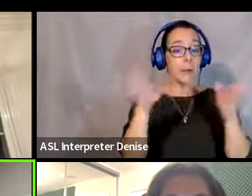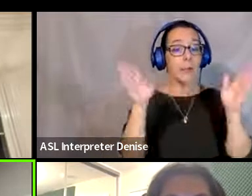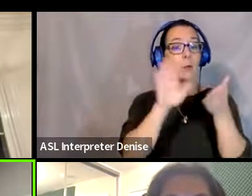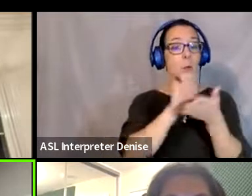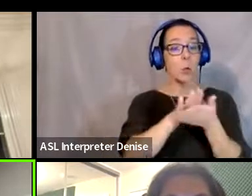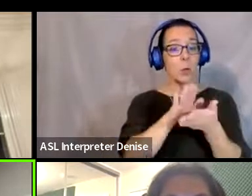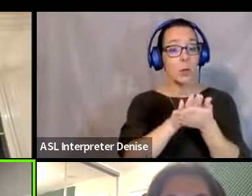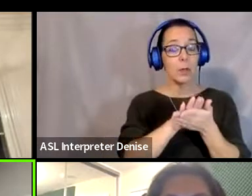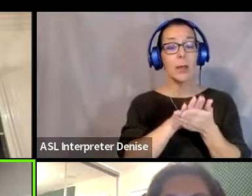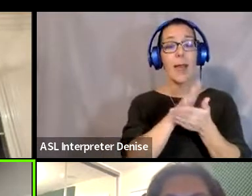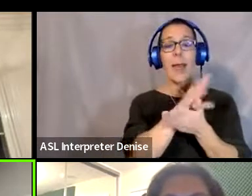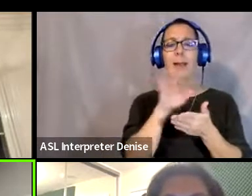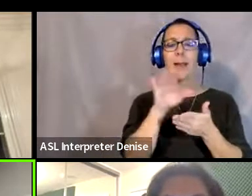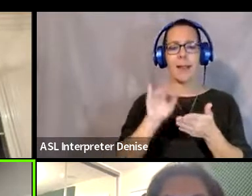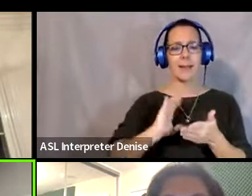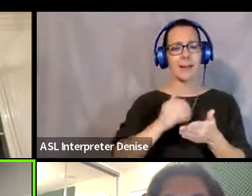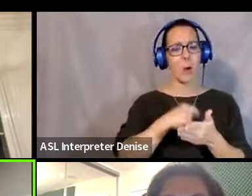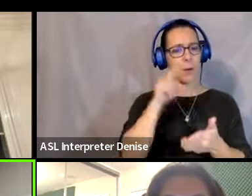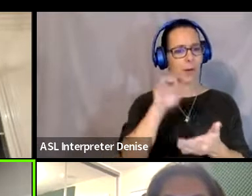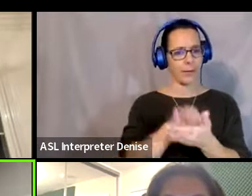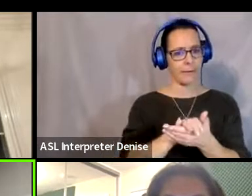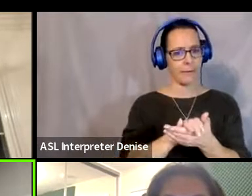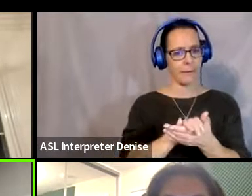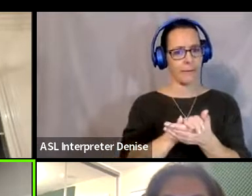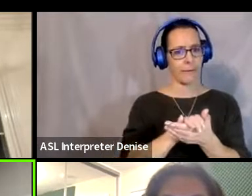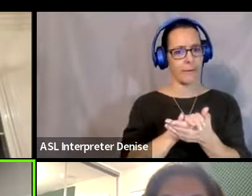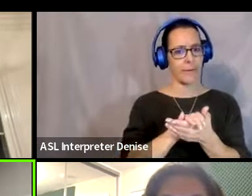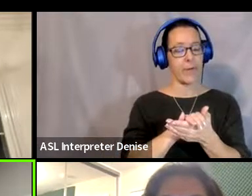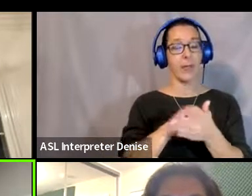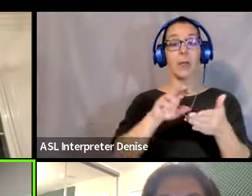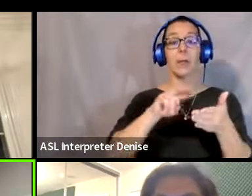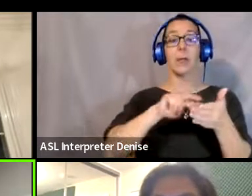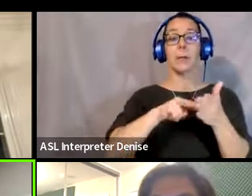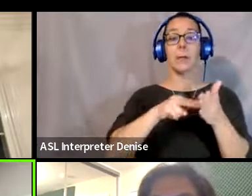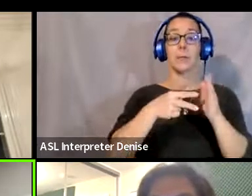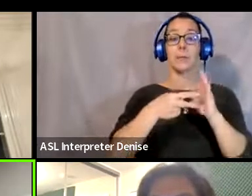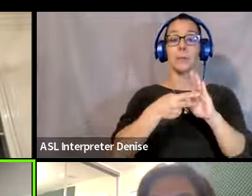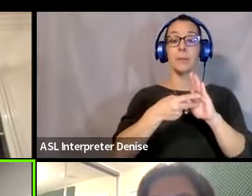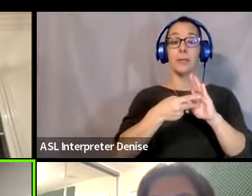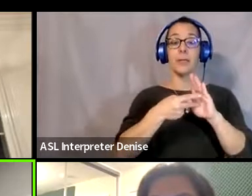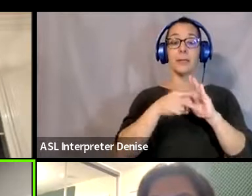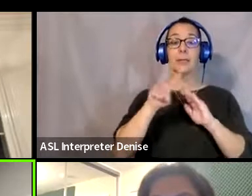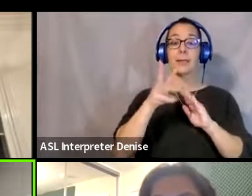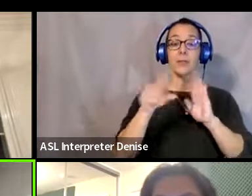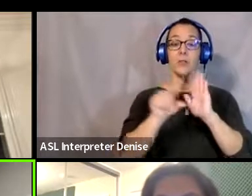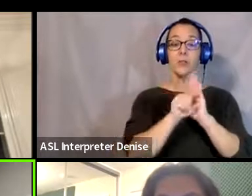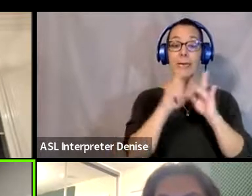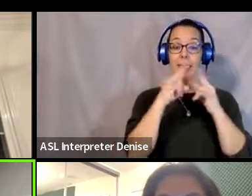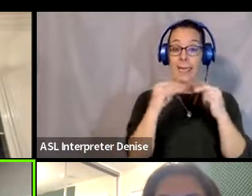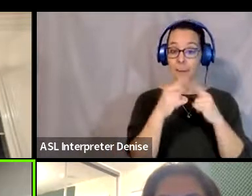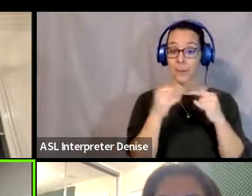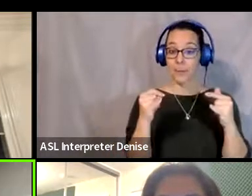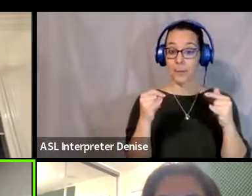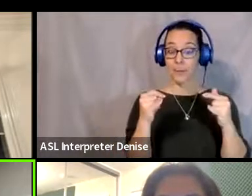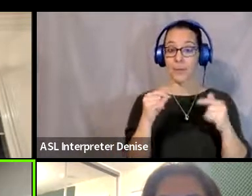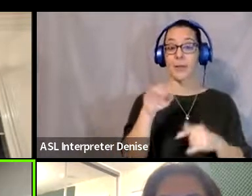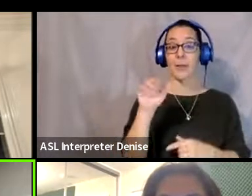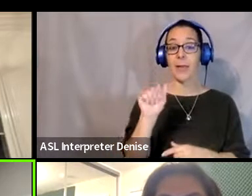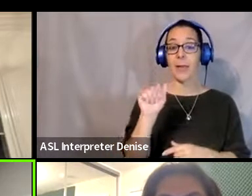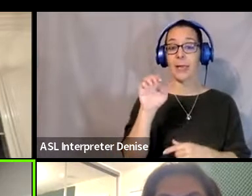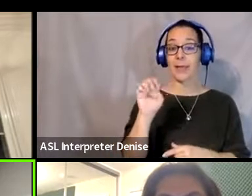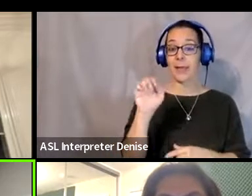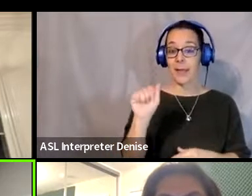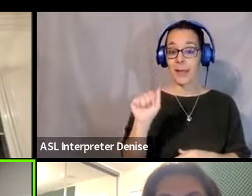the creed that we live by. So in the case of the 6th grade camp, Einstein will